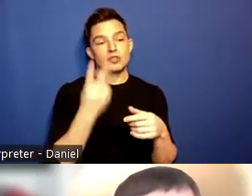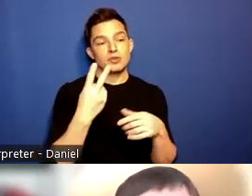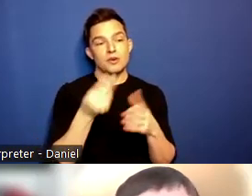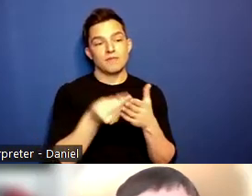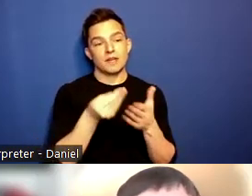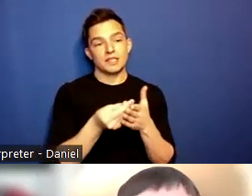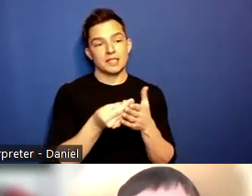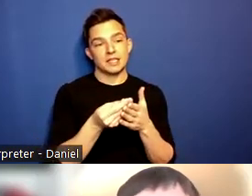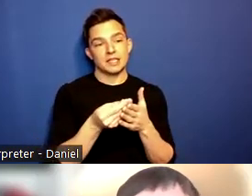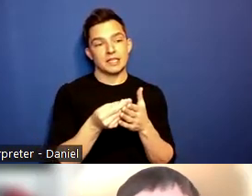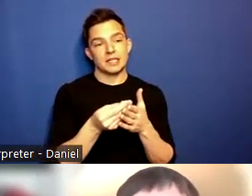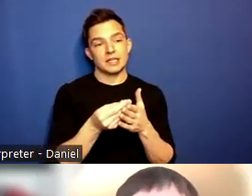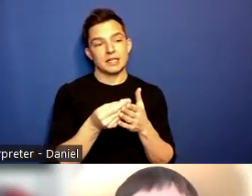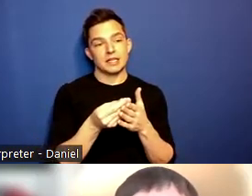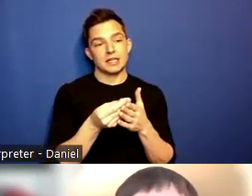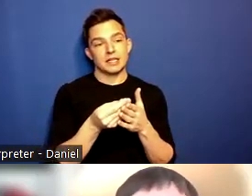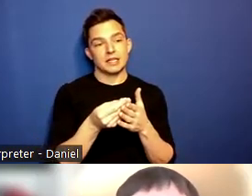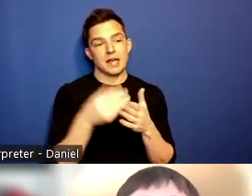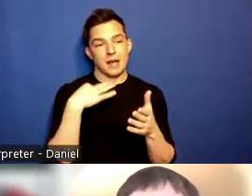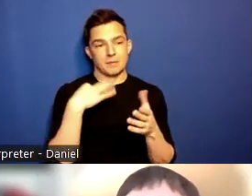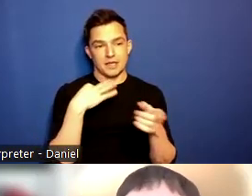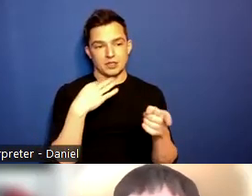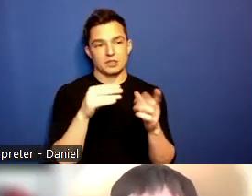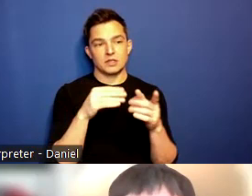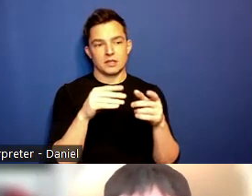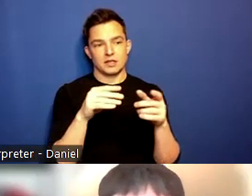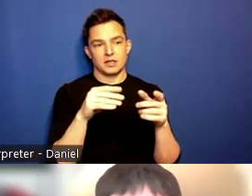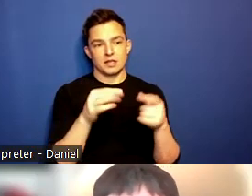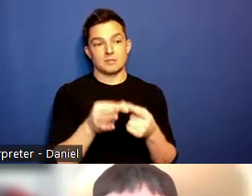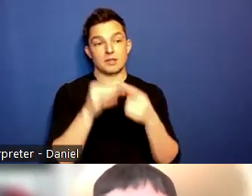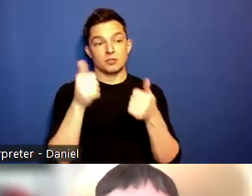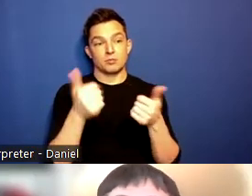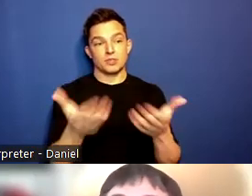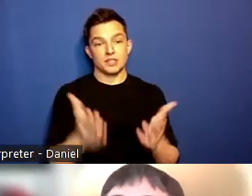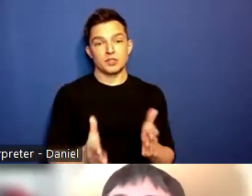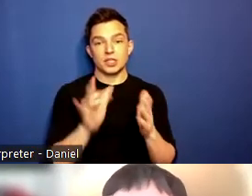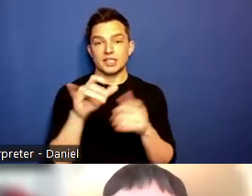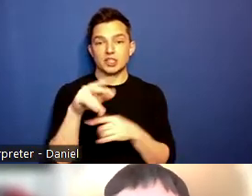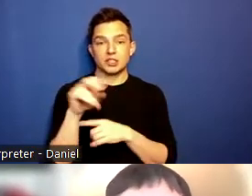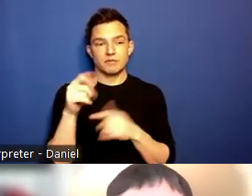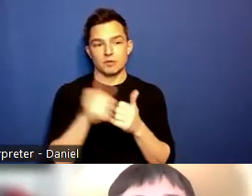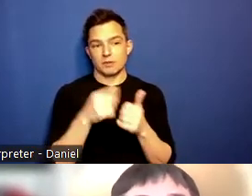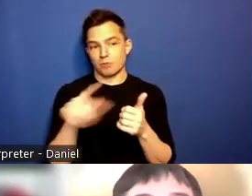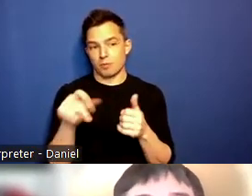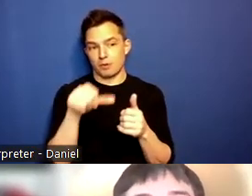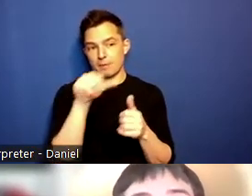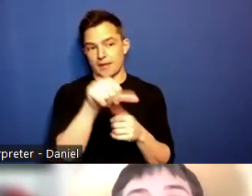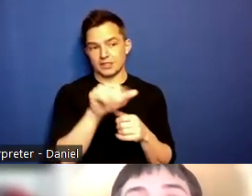right now. And when you're ready, you'll select Special Presenter Initiatives with this purple button to start a new